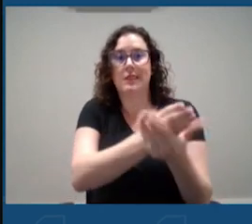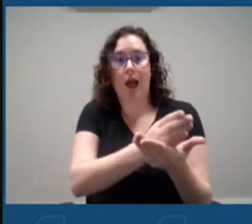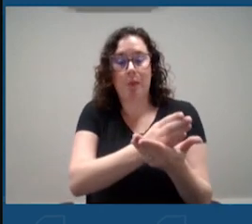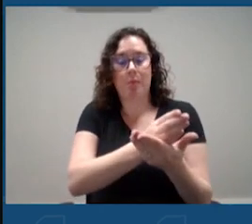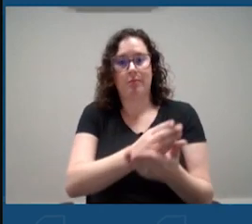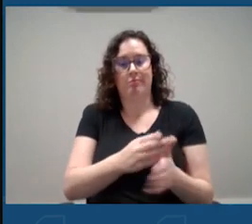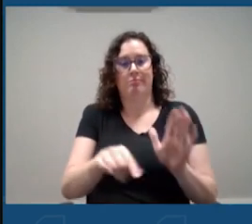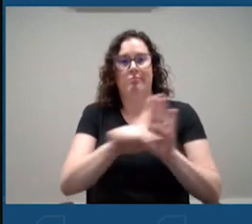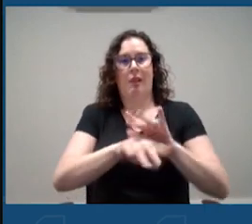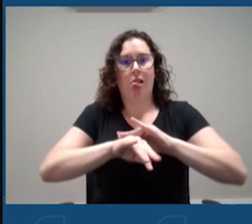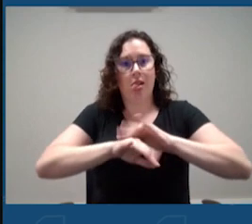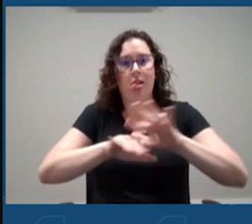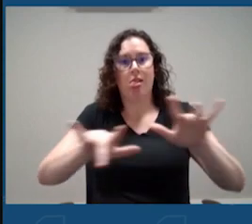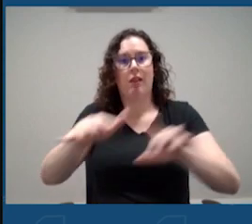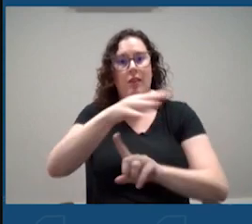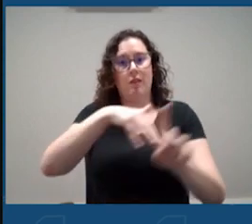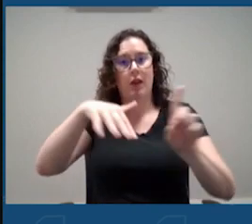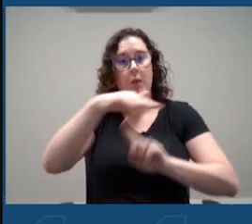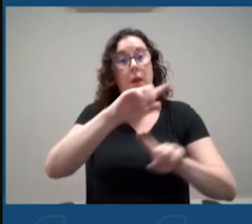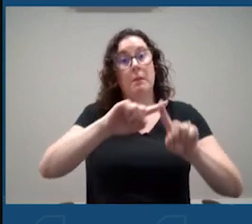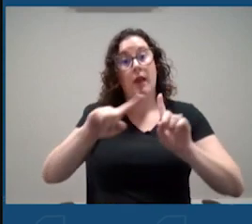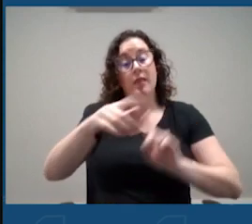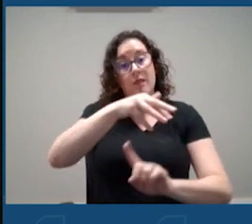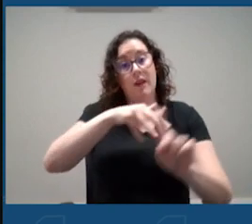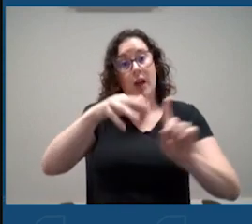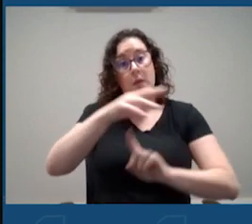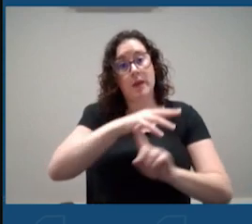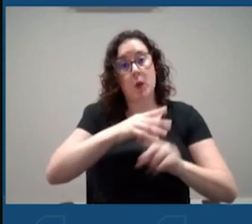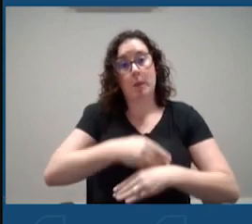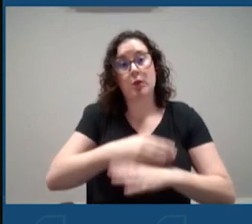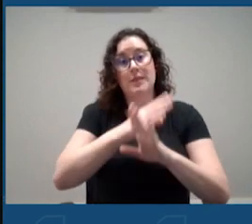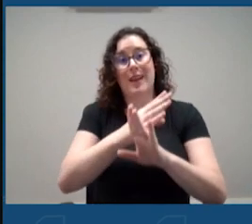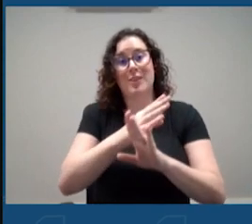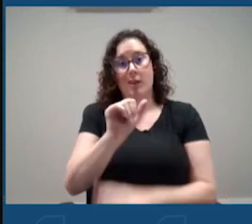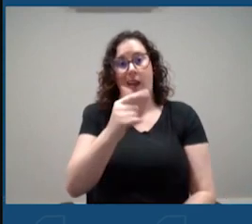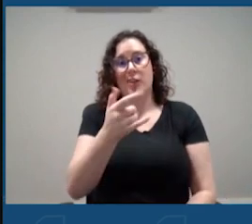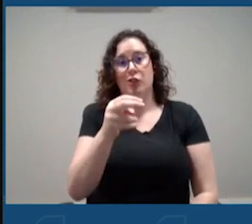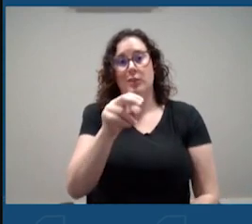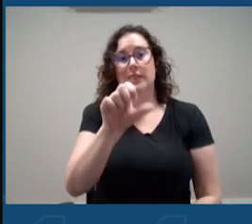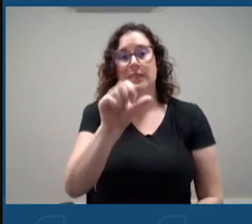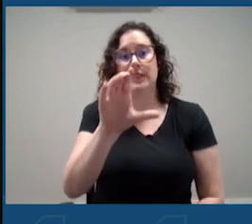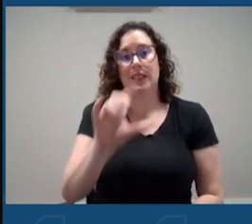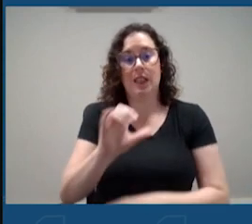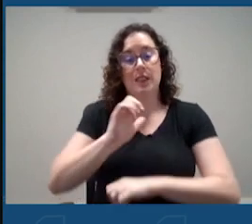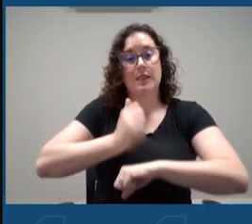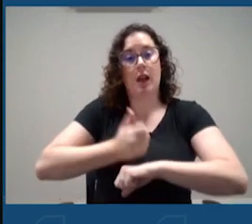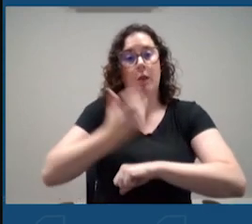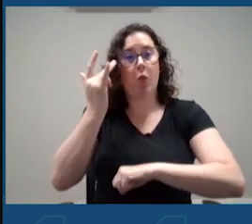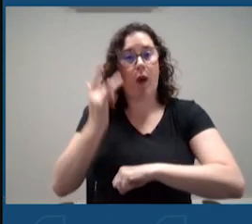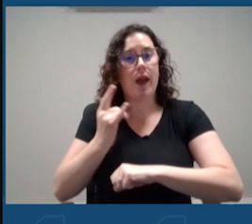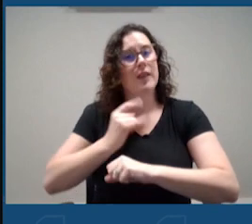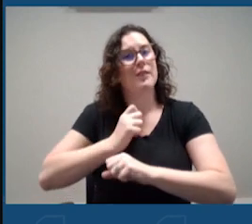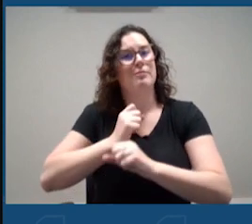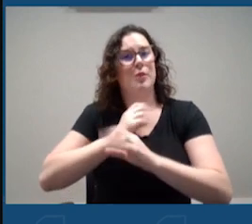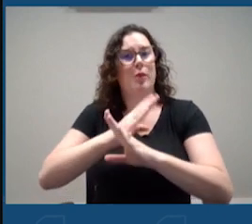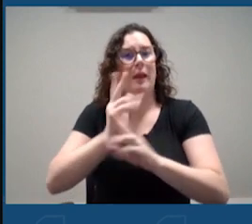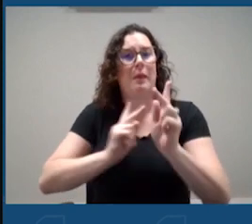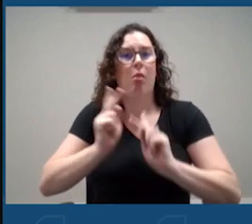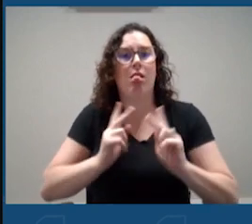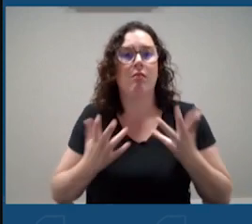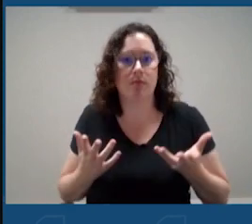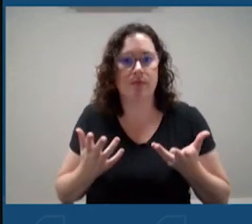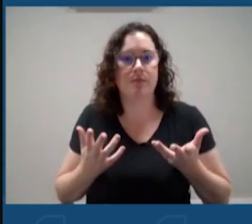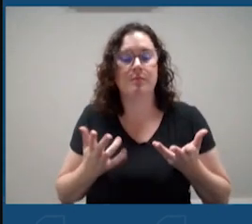The Environmental Protection Agency was created to protect people. And it made a huge